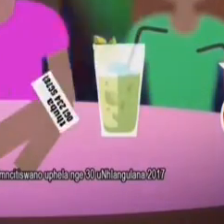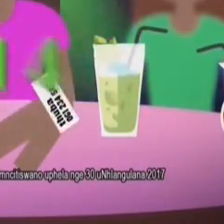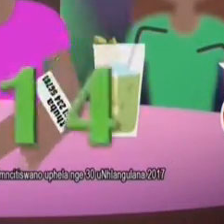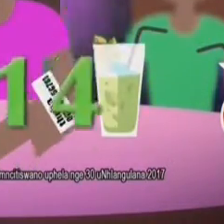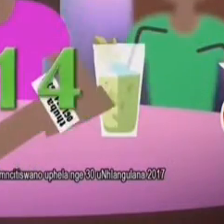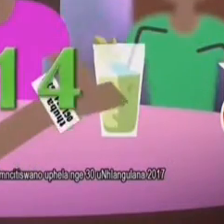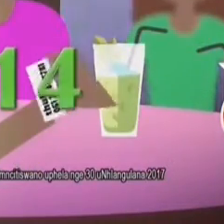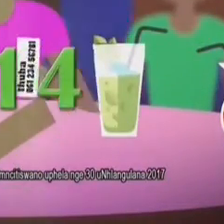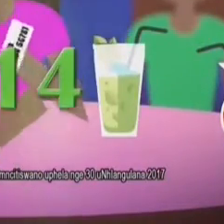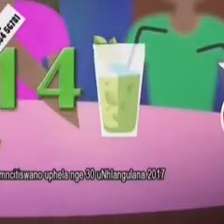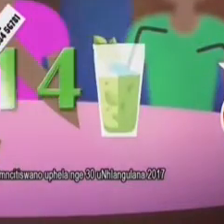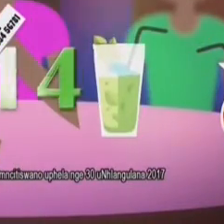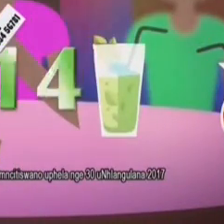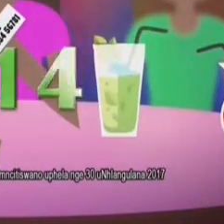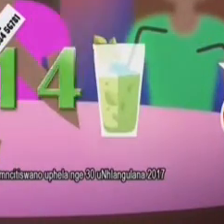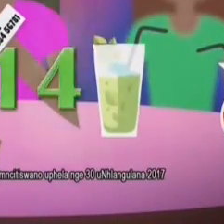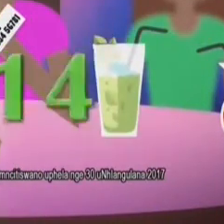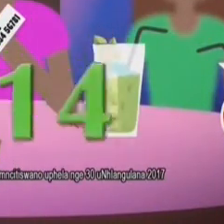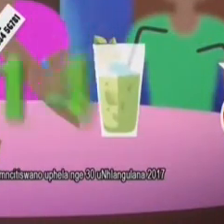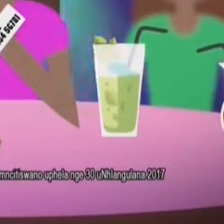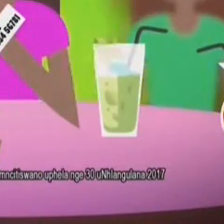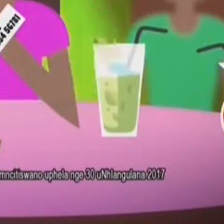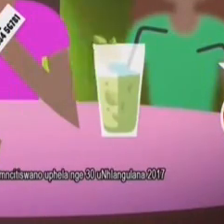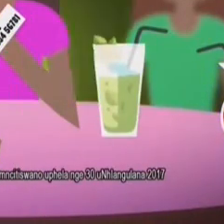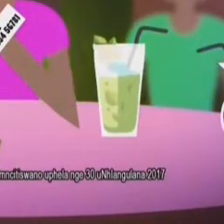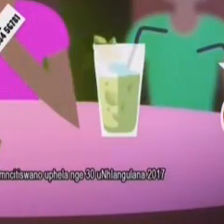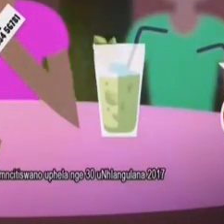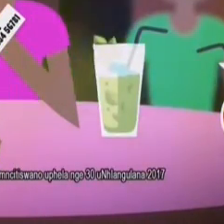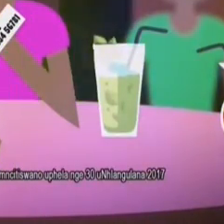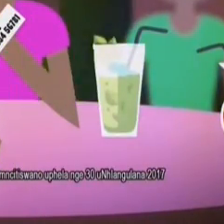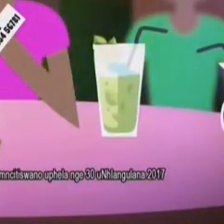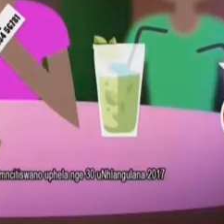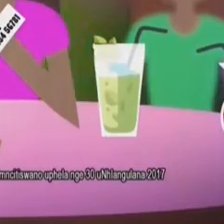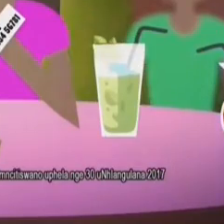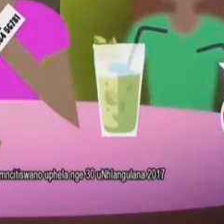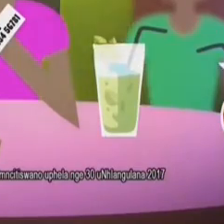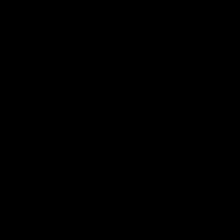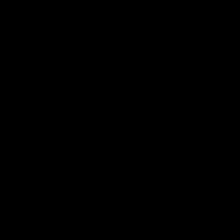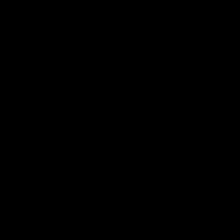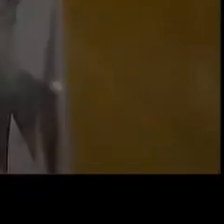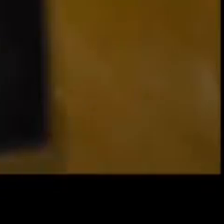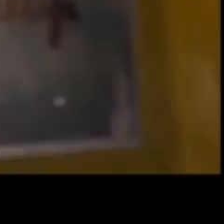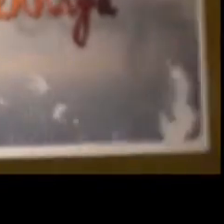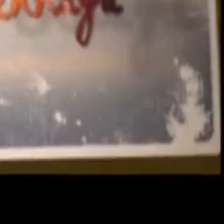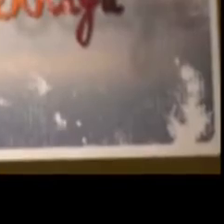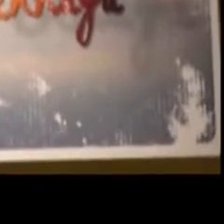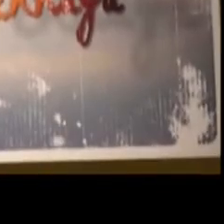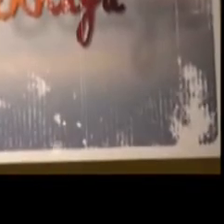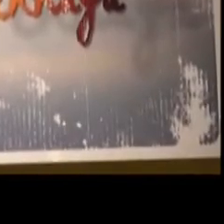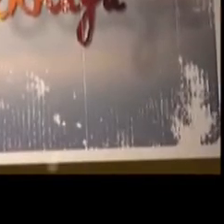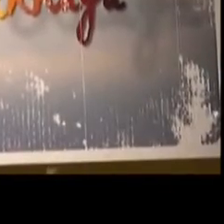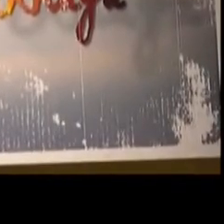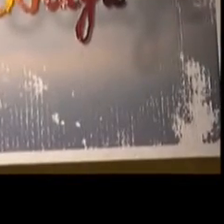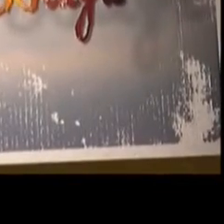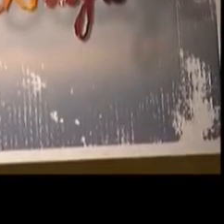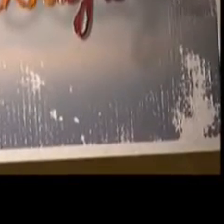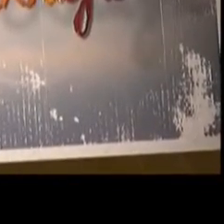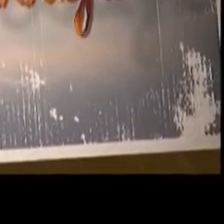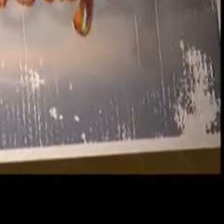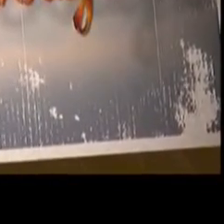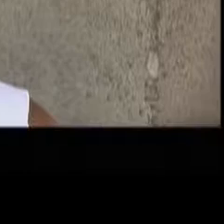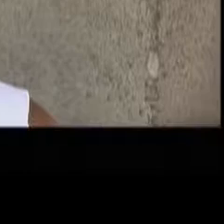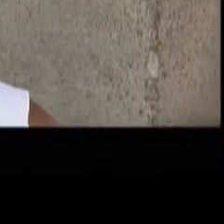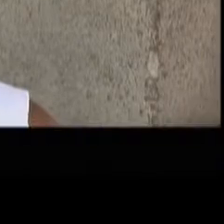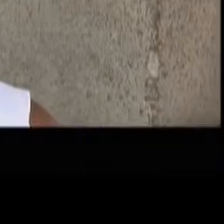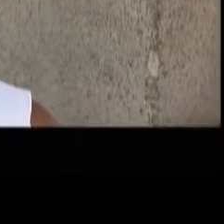ngo 10000 rand ungaba owakho kulenyanga SMS uTip ku 31314 manje